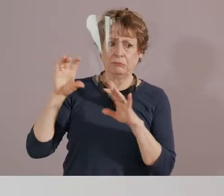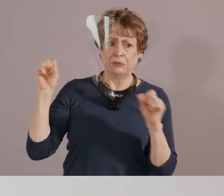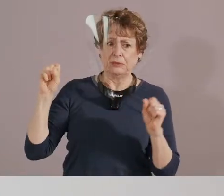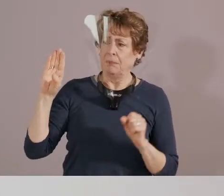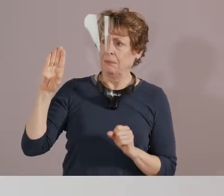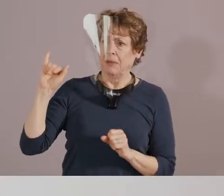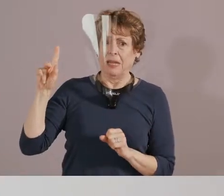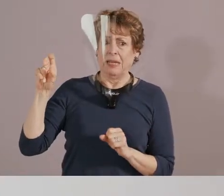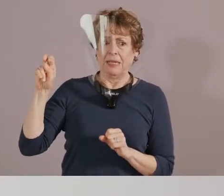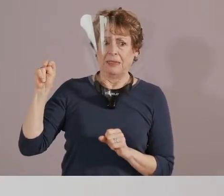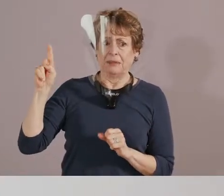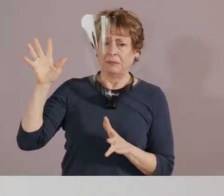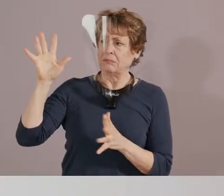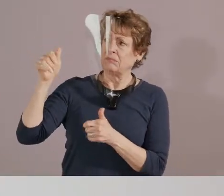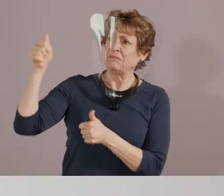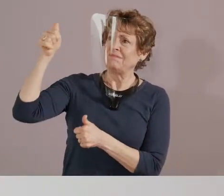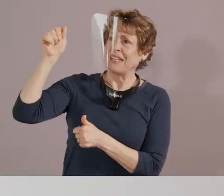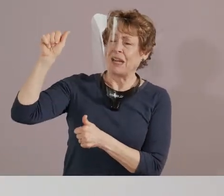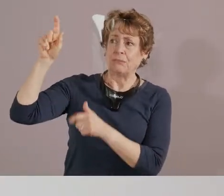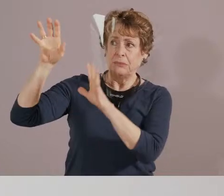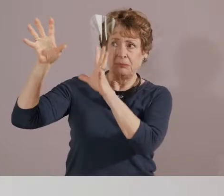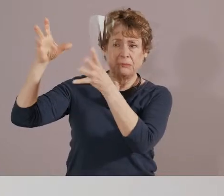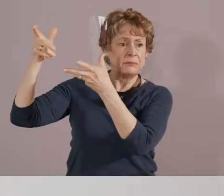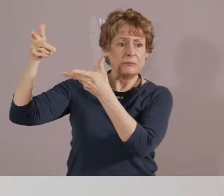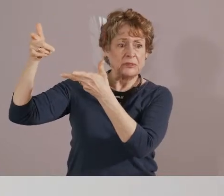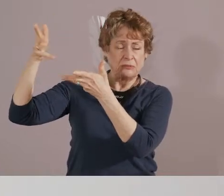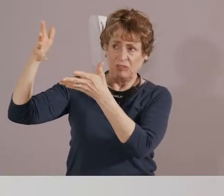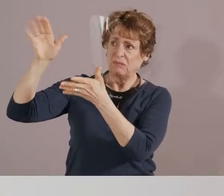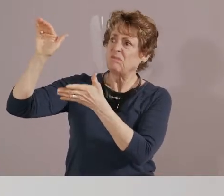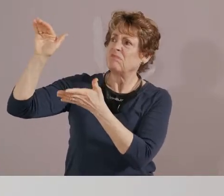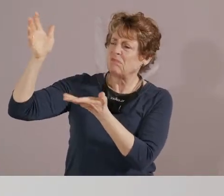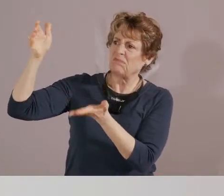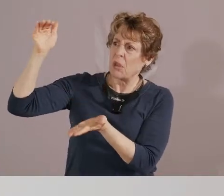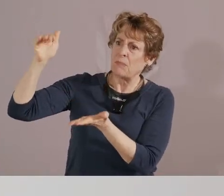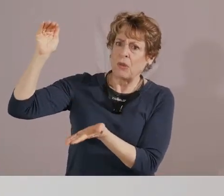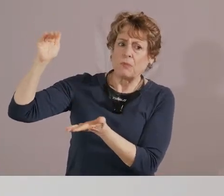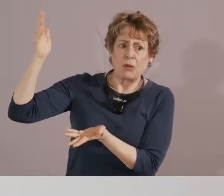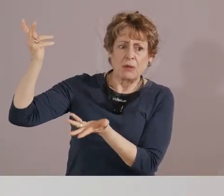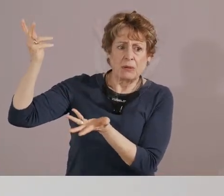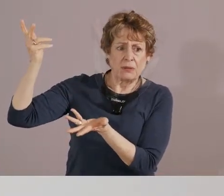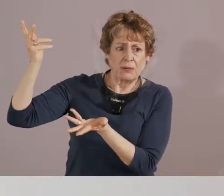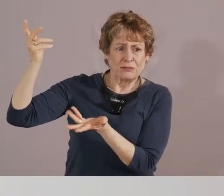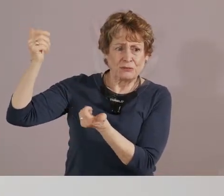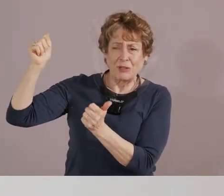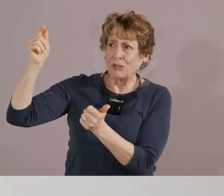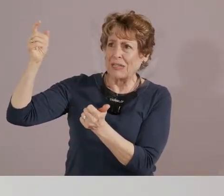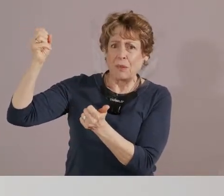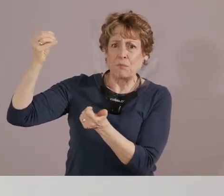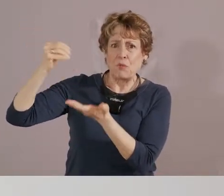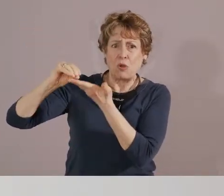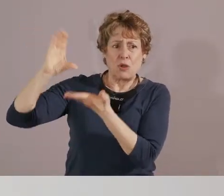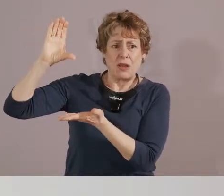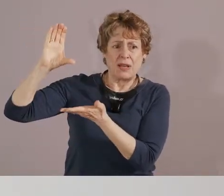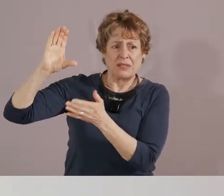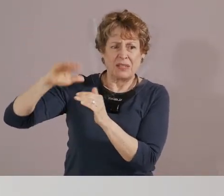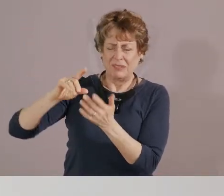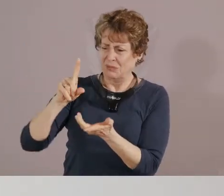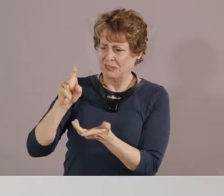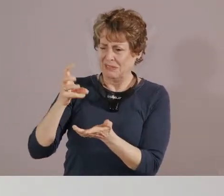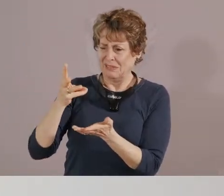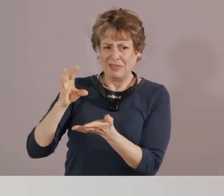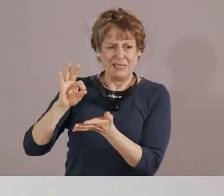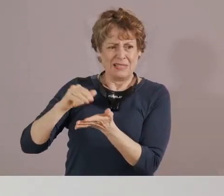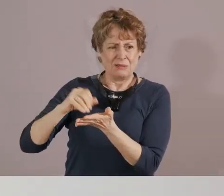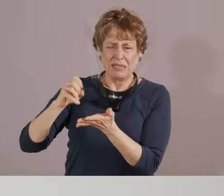response been? And are you concerned about just getting the 169 when you asked for 300,000? And I'll have a follow-up.